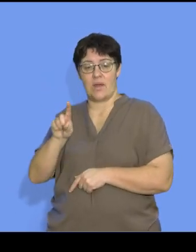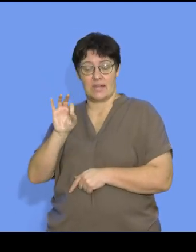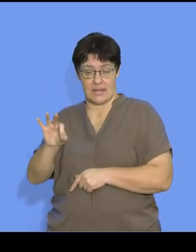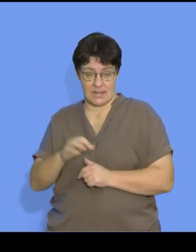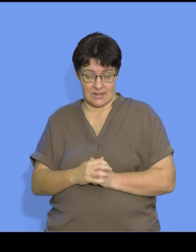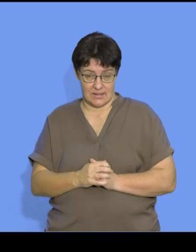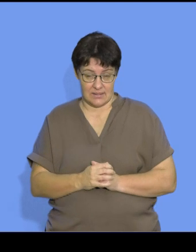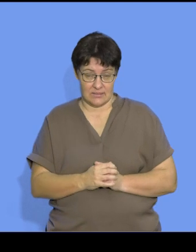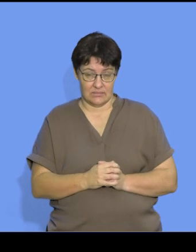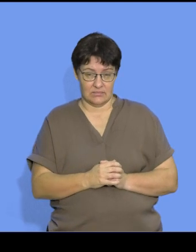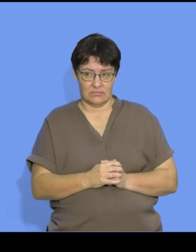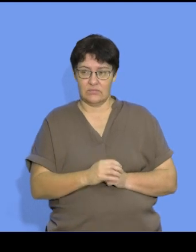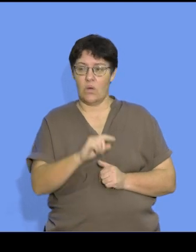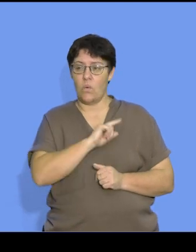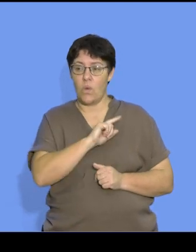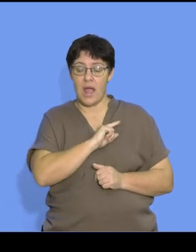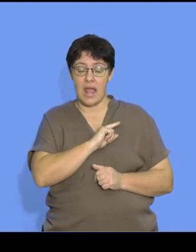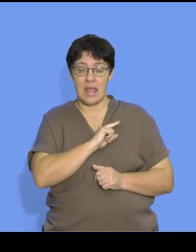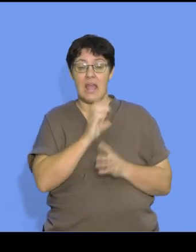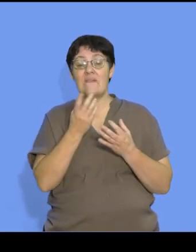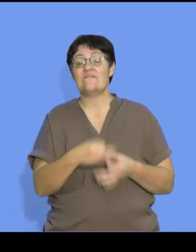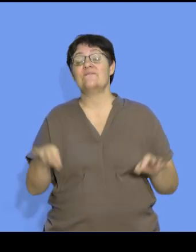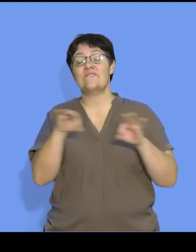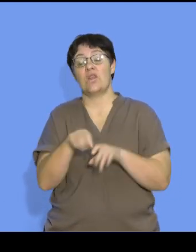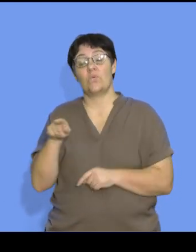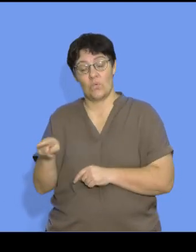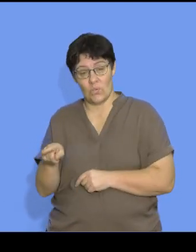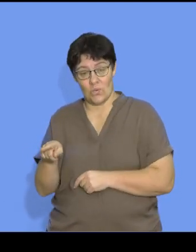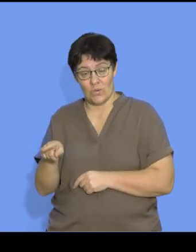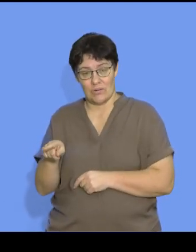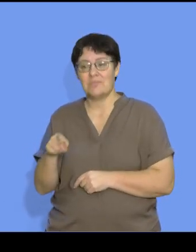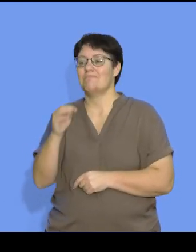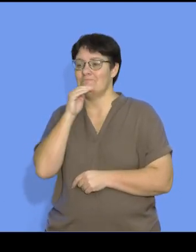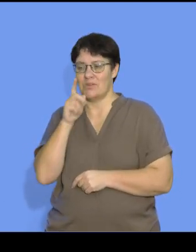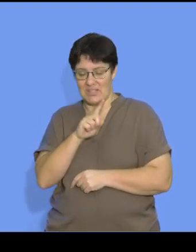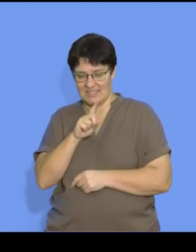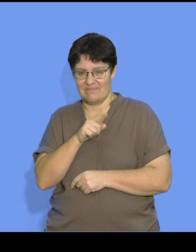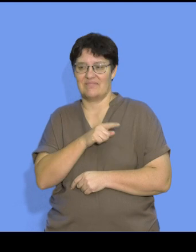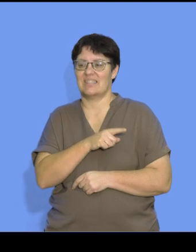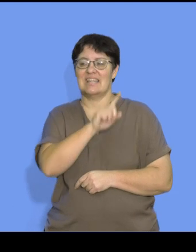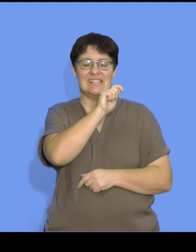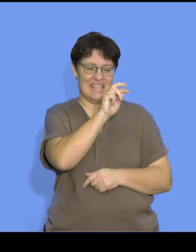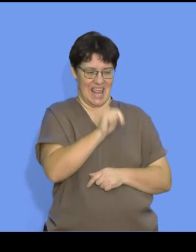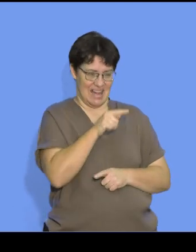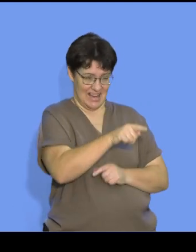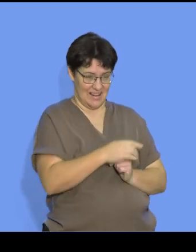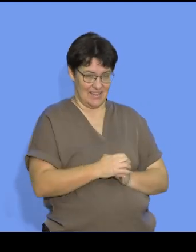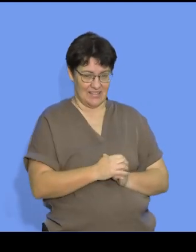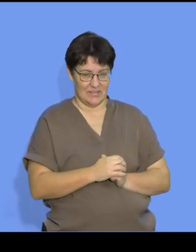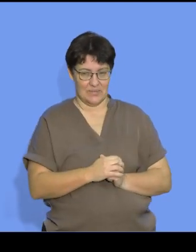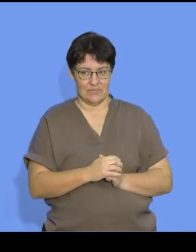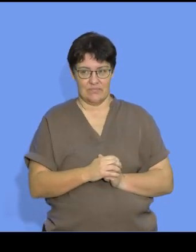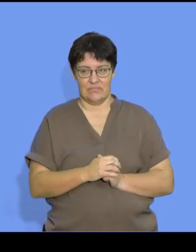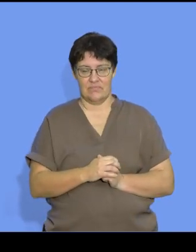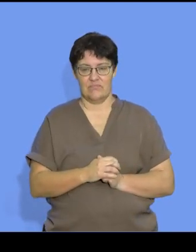713. Because we are talking about a value, that means that that is going to be my Tn.